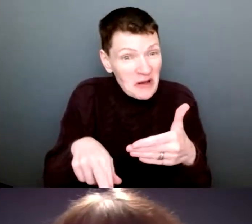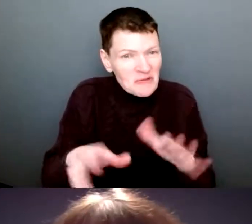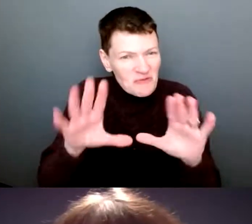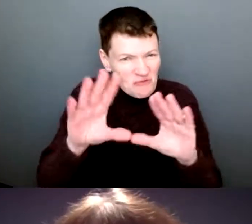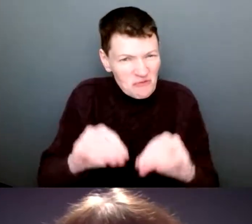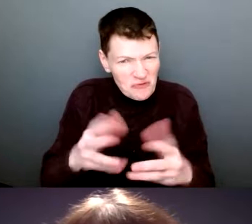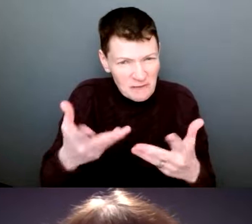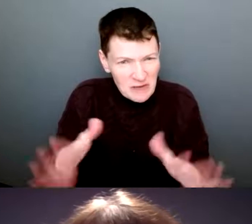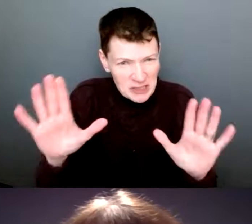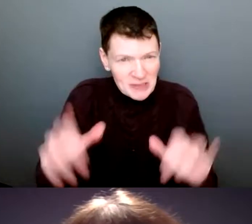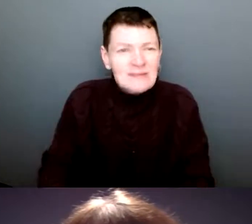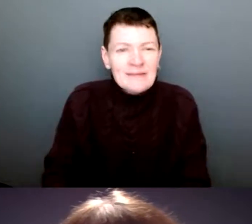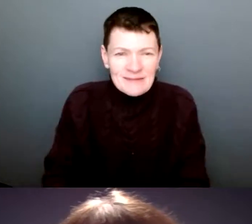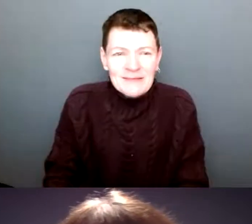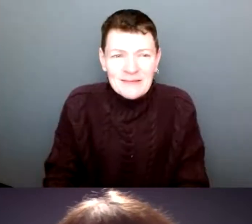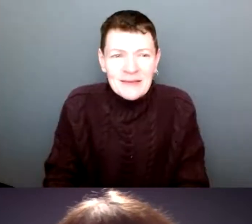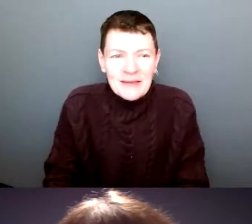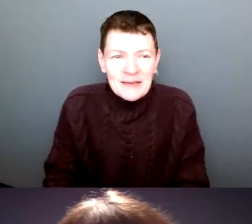that little poll